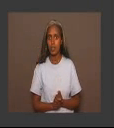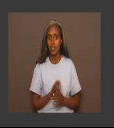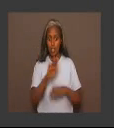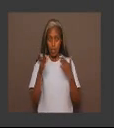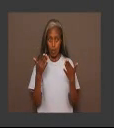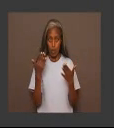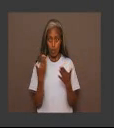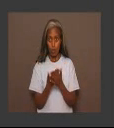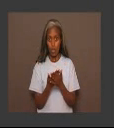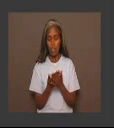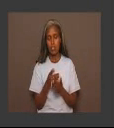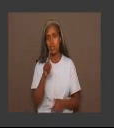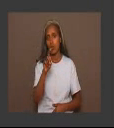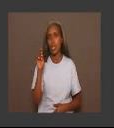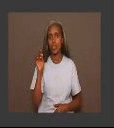total is